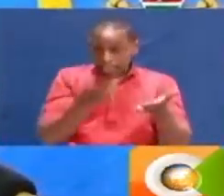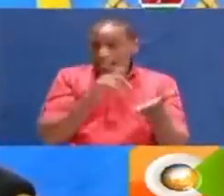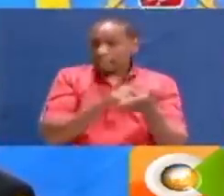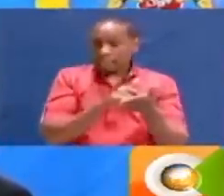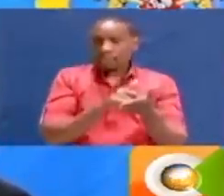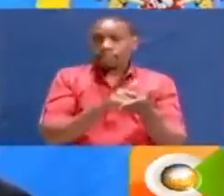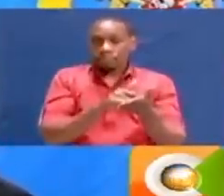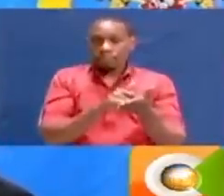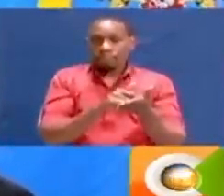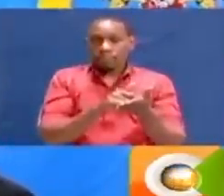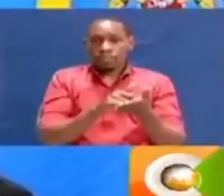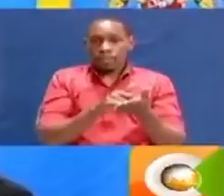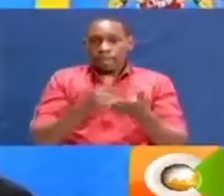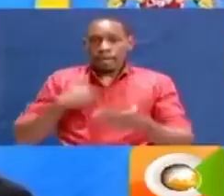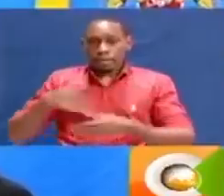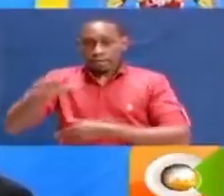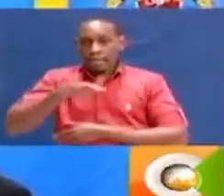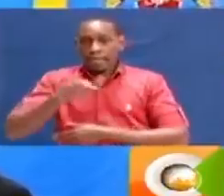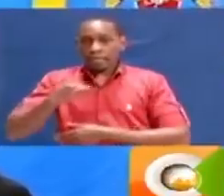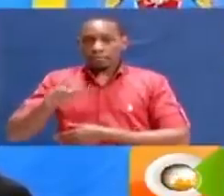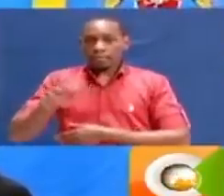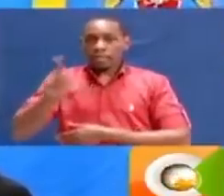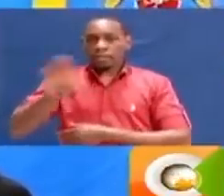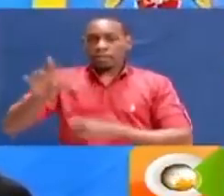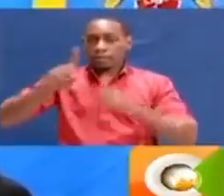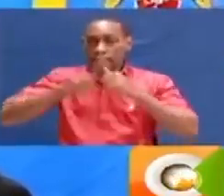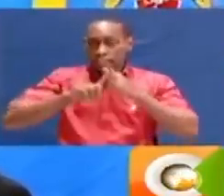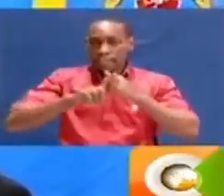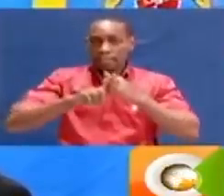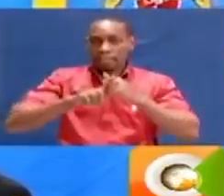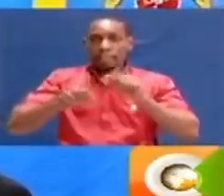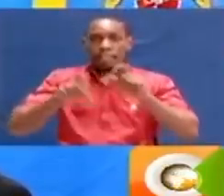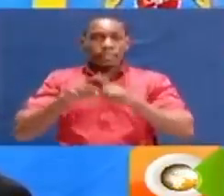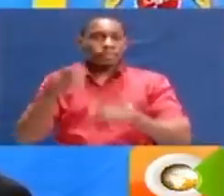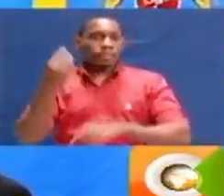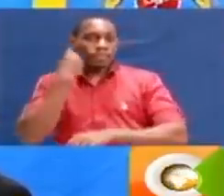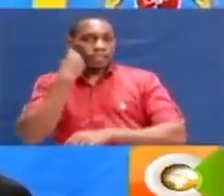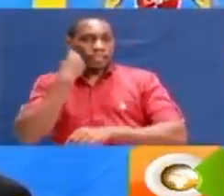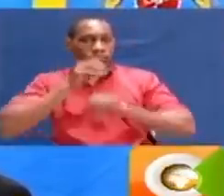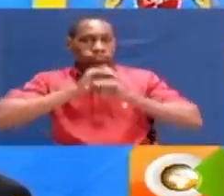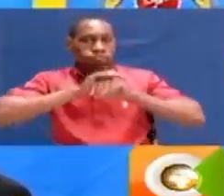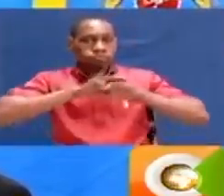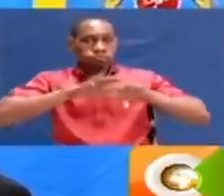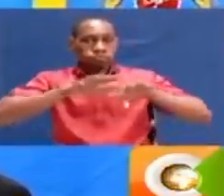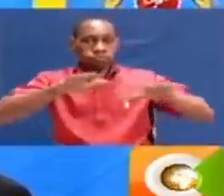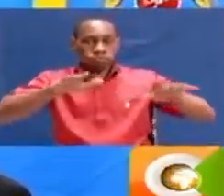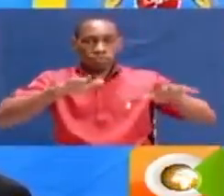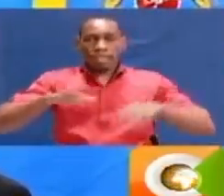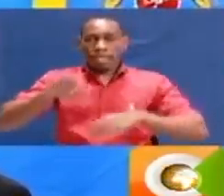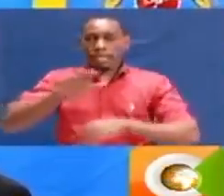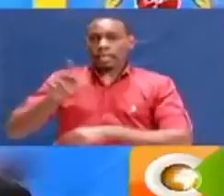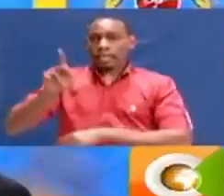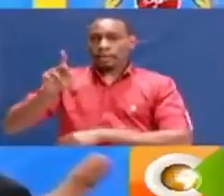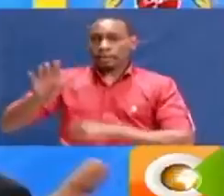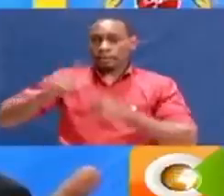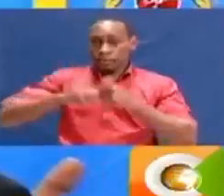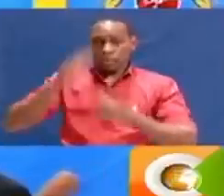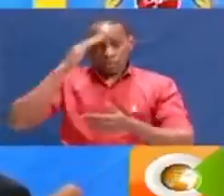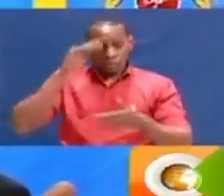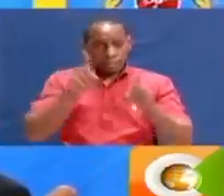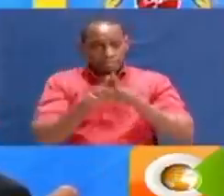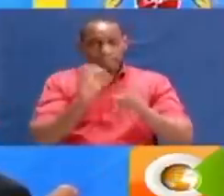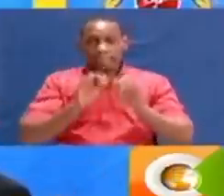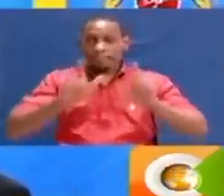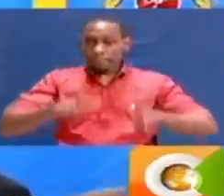in Kawangware, and the disease is spreading in Kawangware. You know that if you live there. If you live